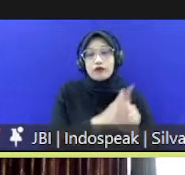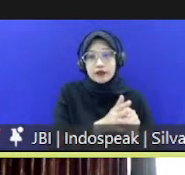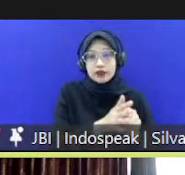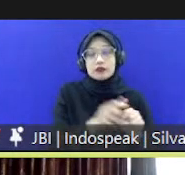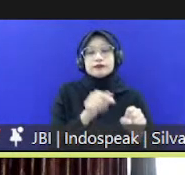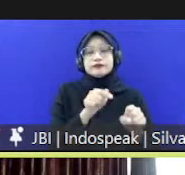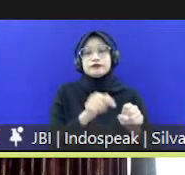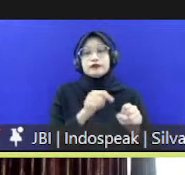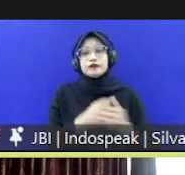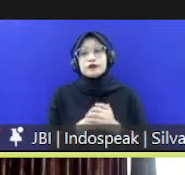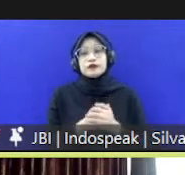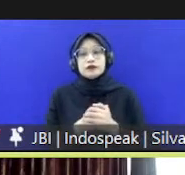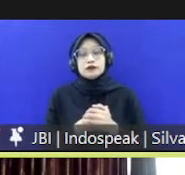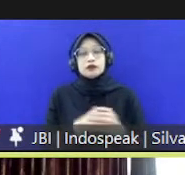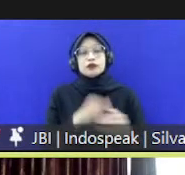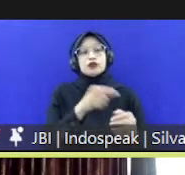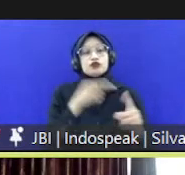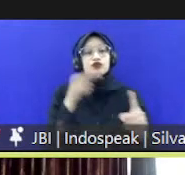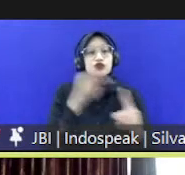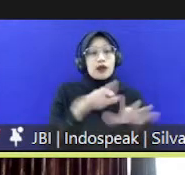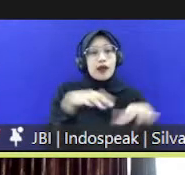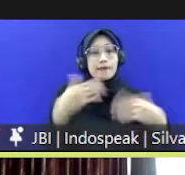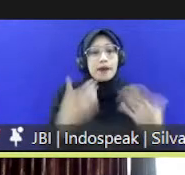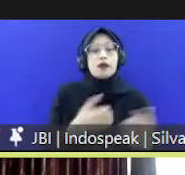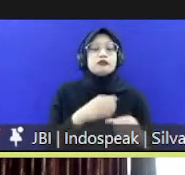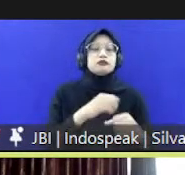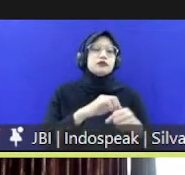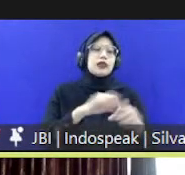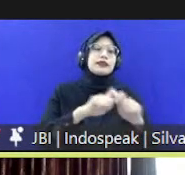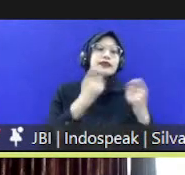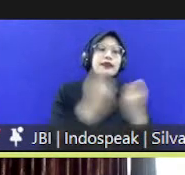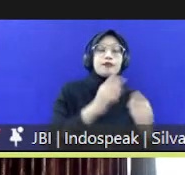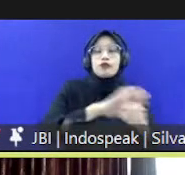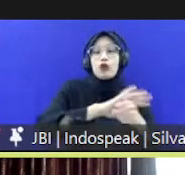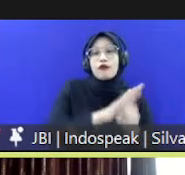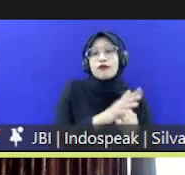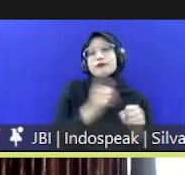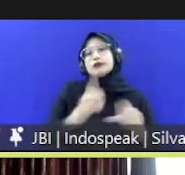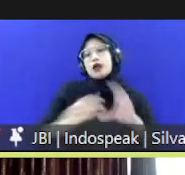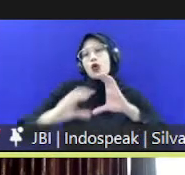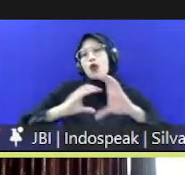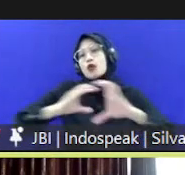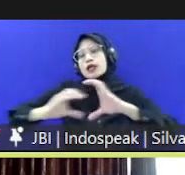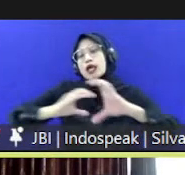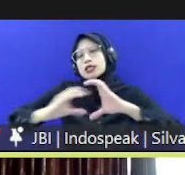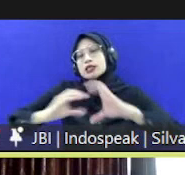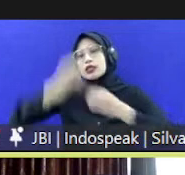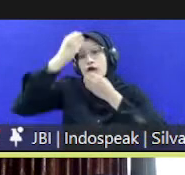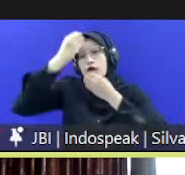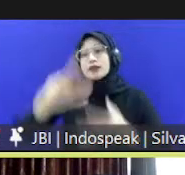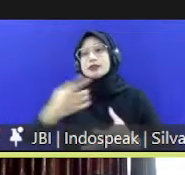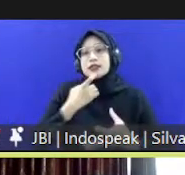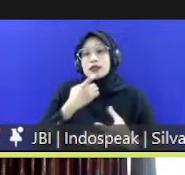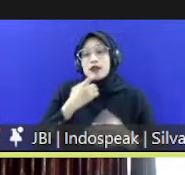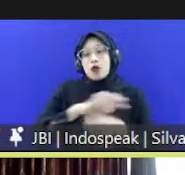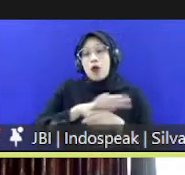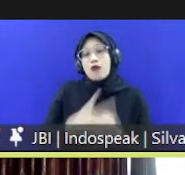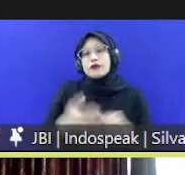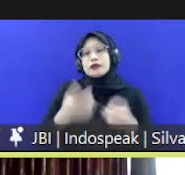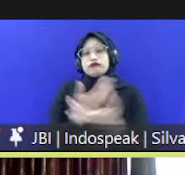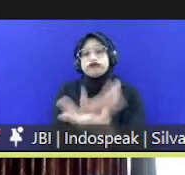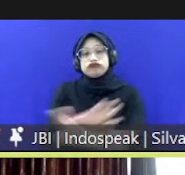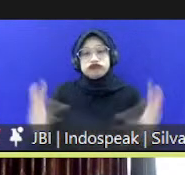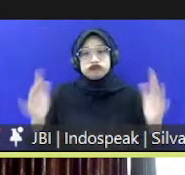transparent communication to all. And I would like to cite the strong collaboration and openness of data between all parties is needed to